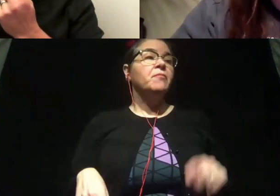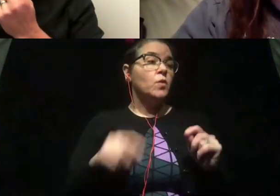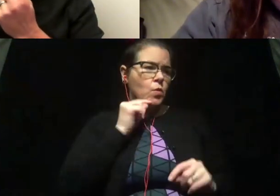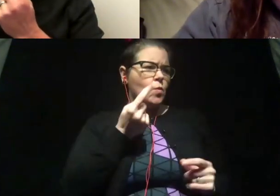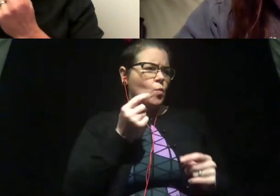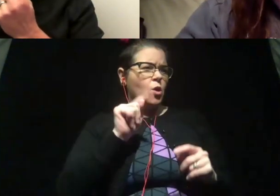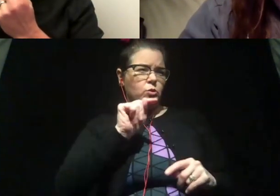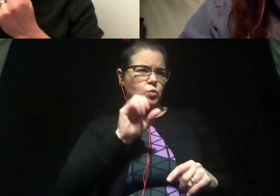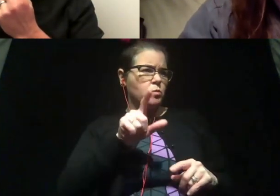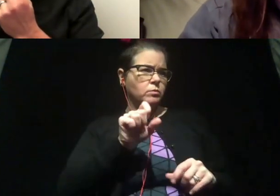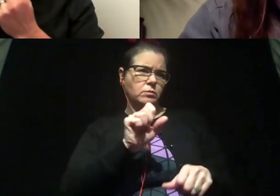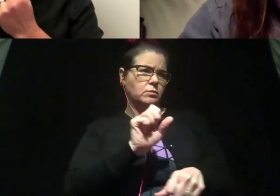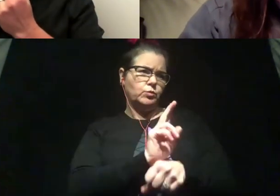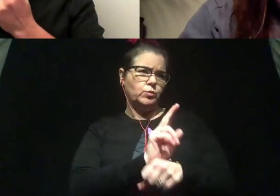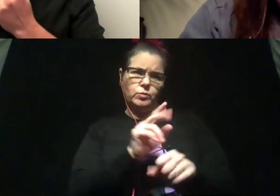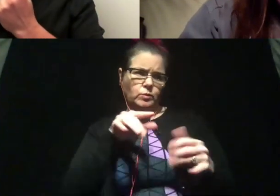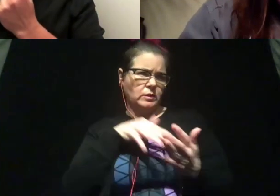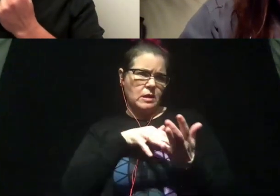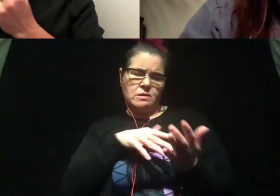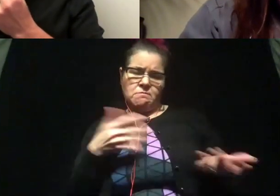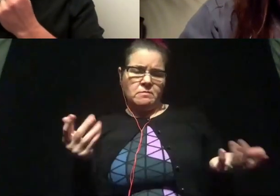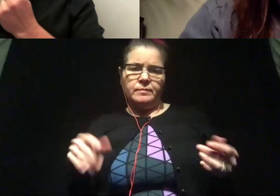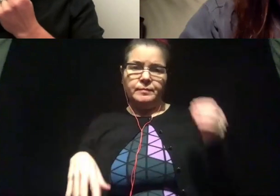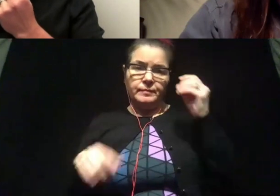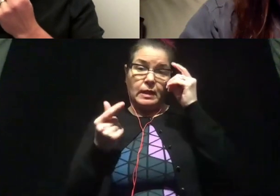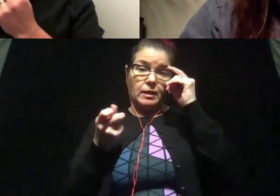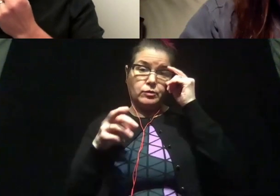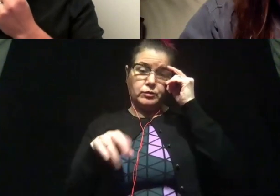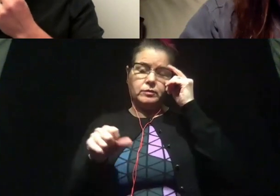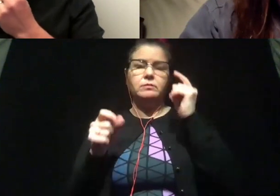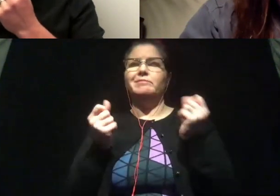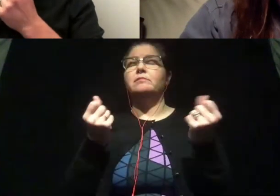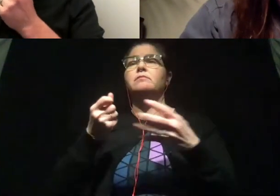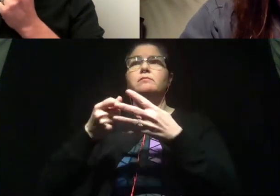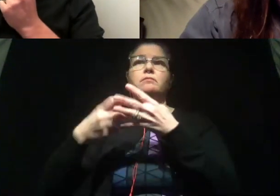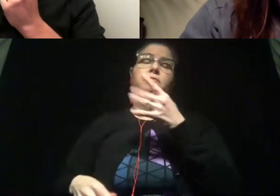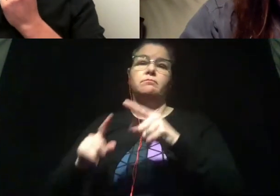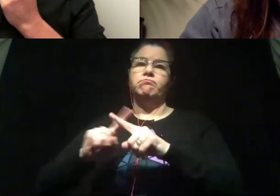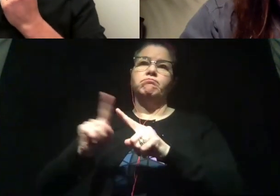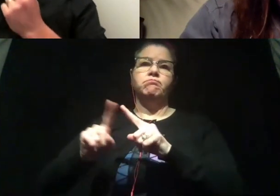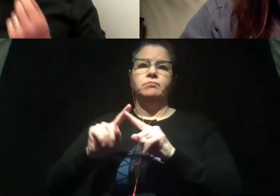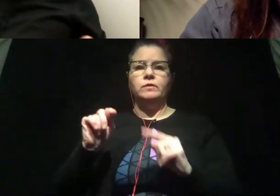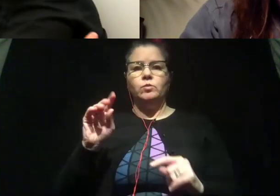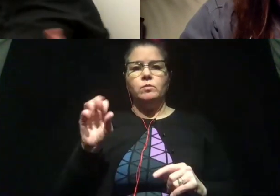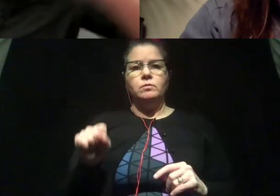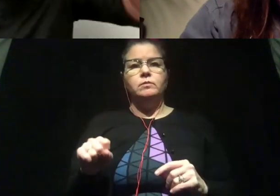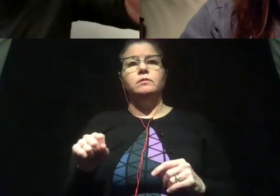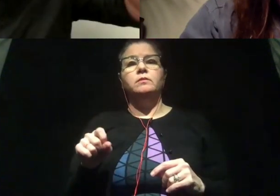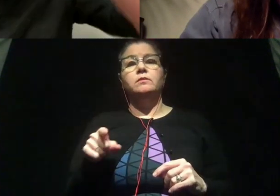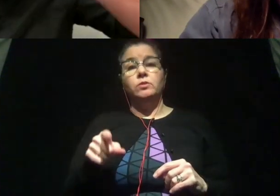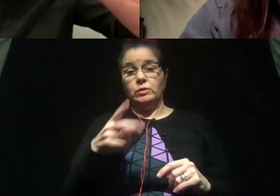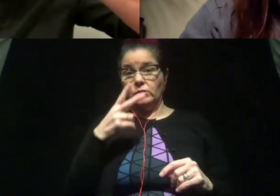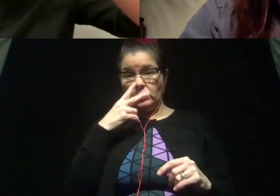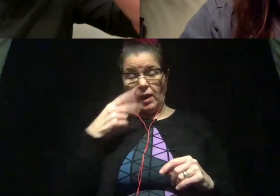do you use to study glaciers? There's a lot of different tools we use to study glaciers. You saw me